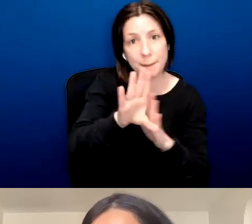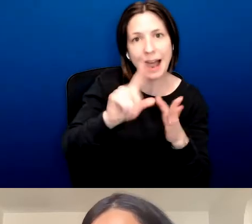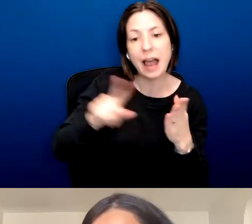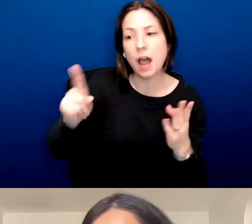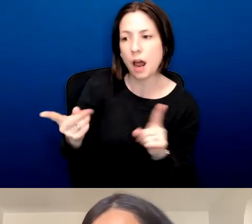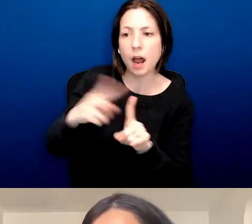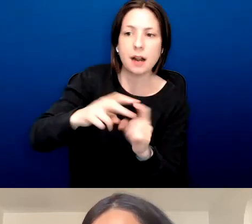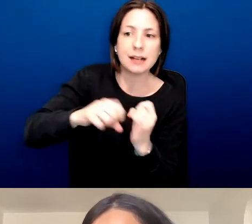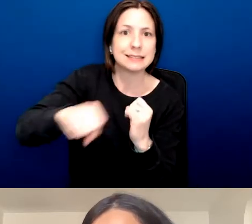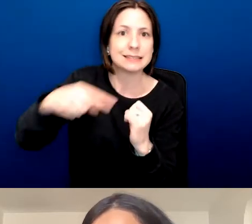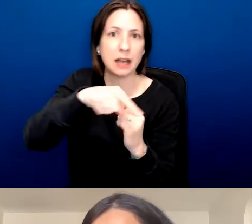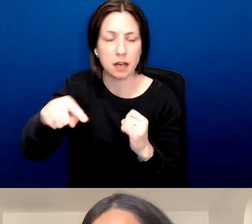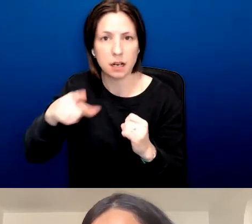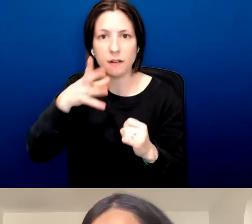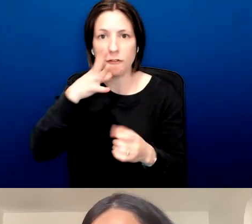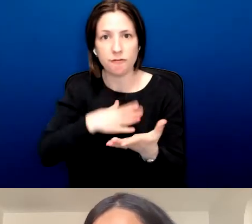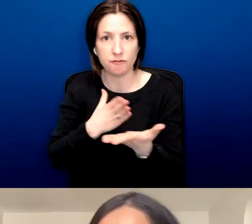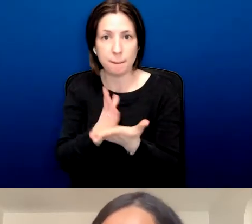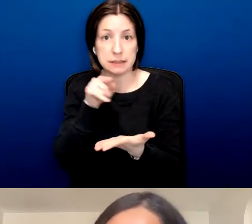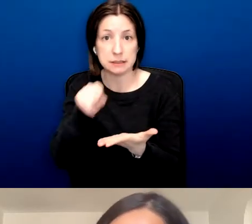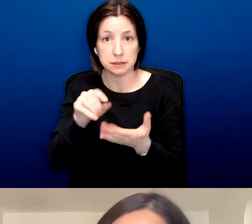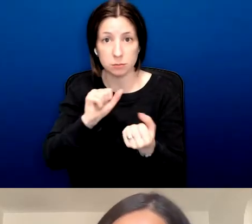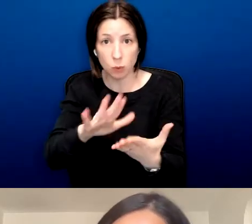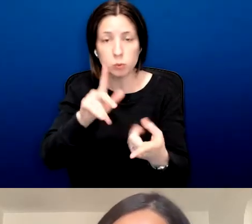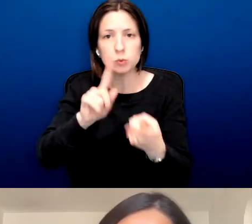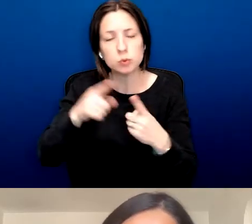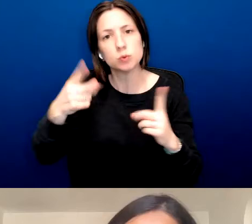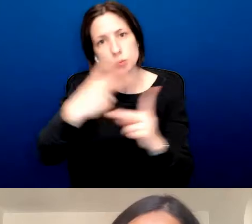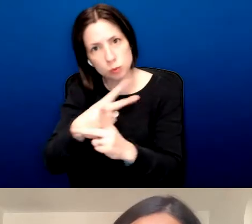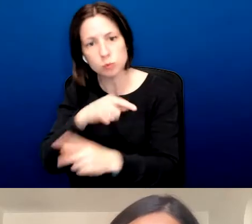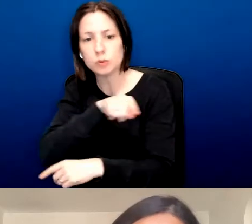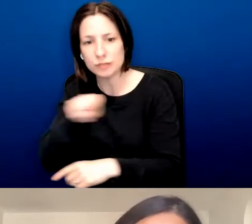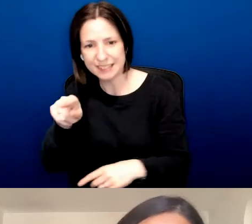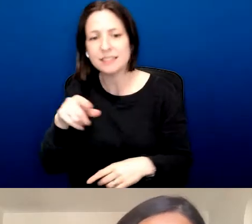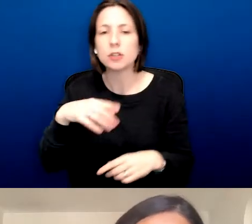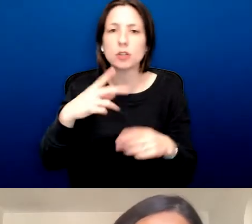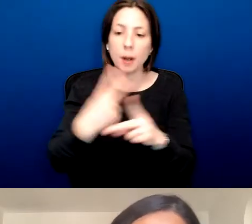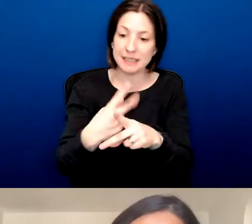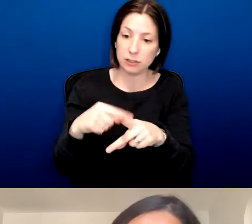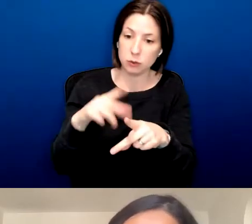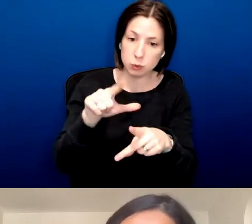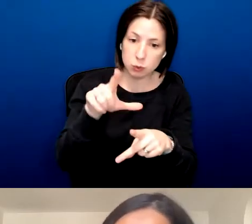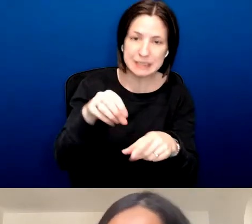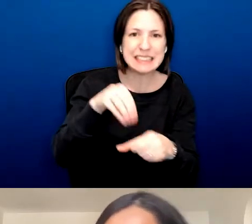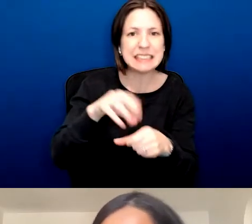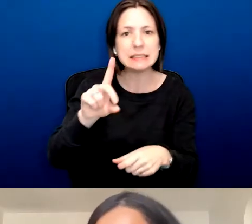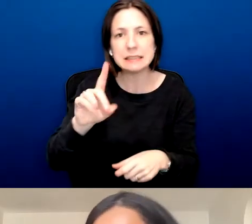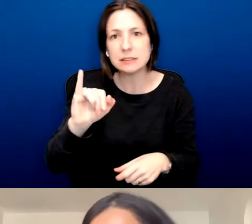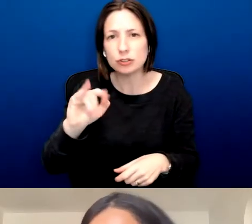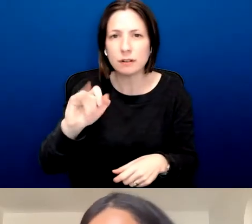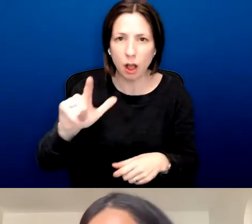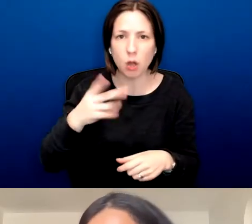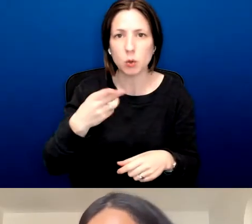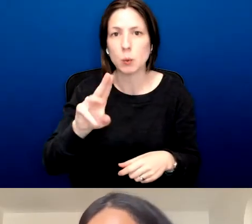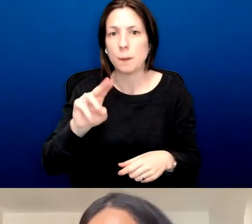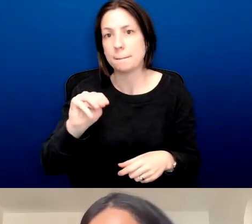to the implementation of computational tools in digital humanities and social sciences. So this chapter